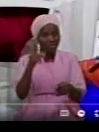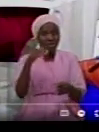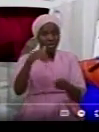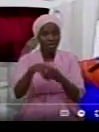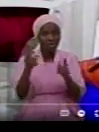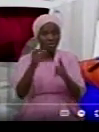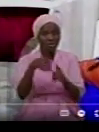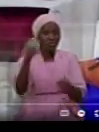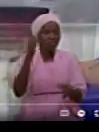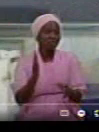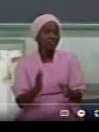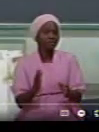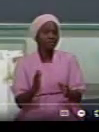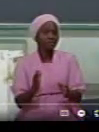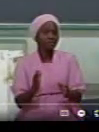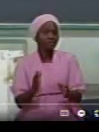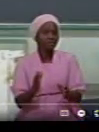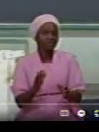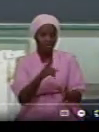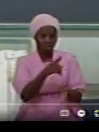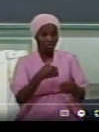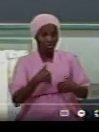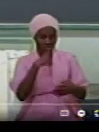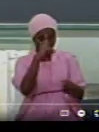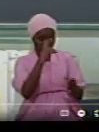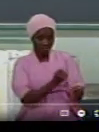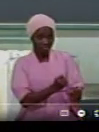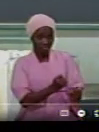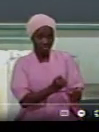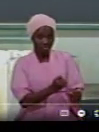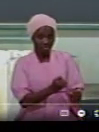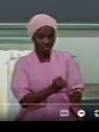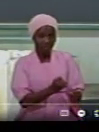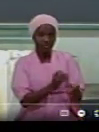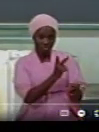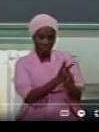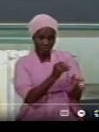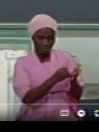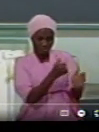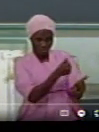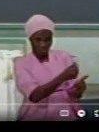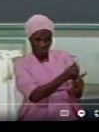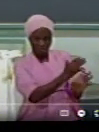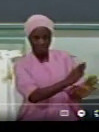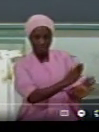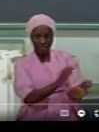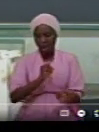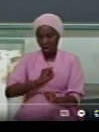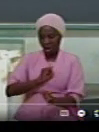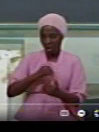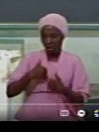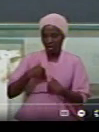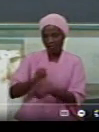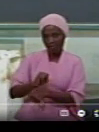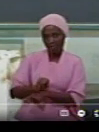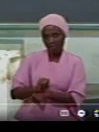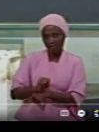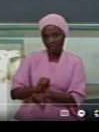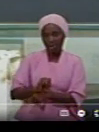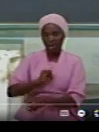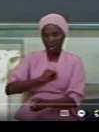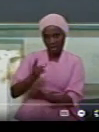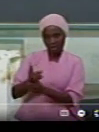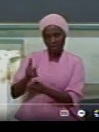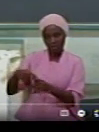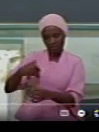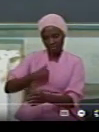God. You have faith, keep it to yourself. I have works, I